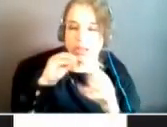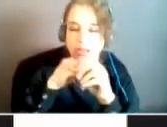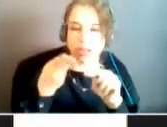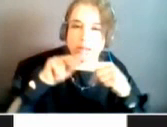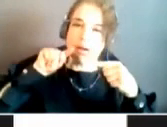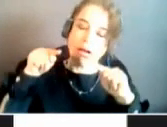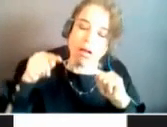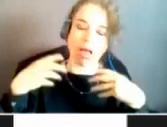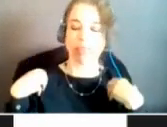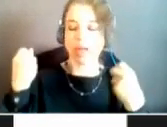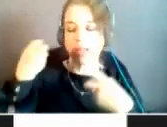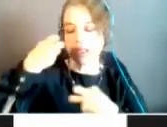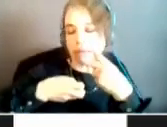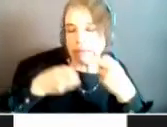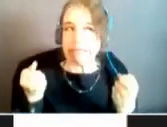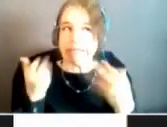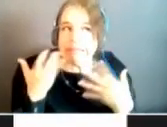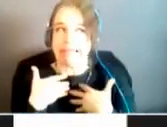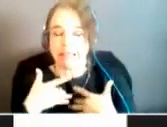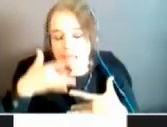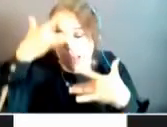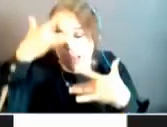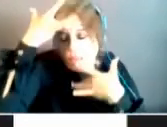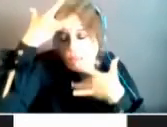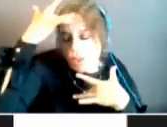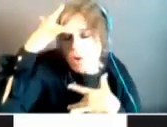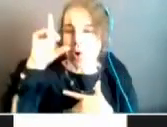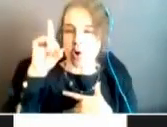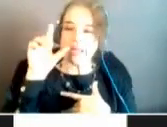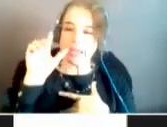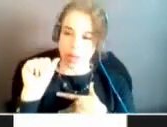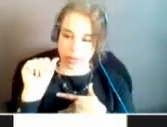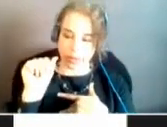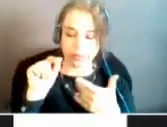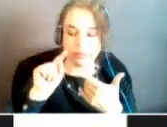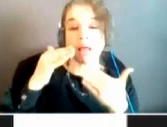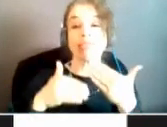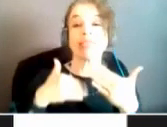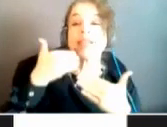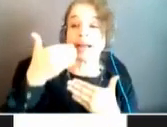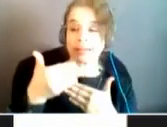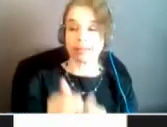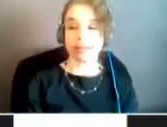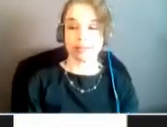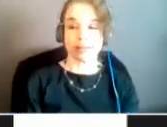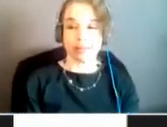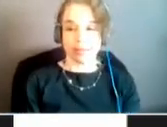pain and health problems and fear of prolonged illness and or disabilities. Next slide.